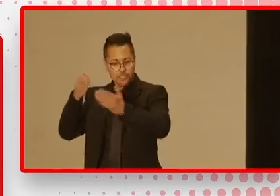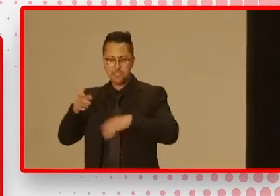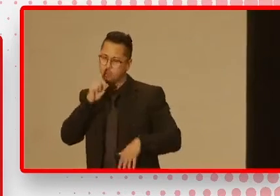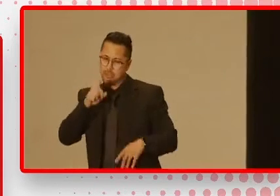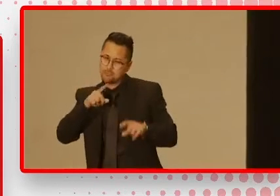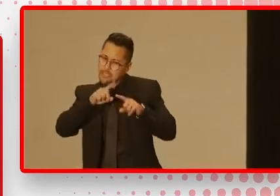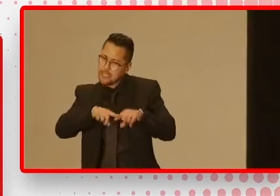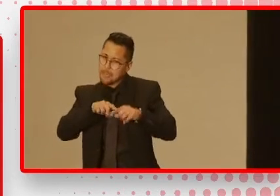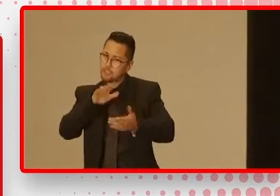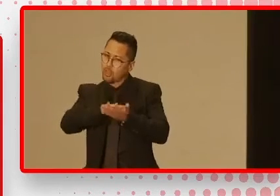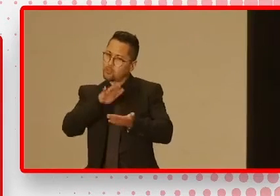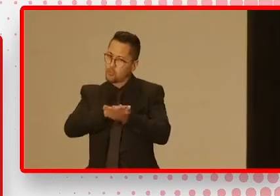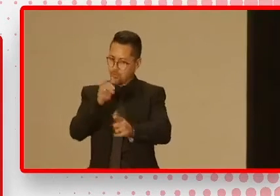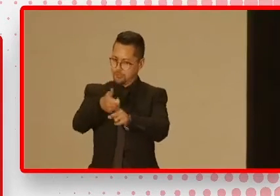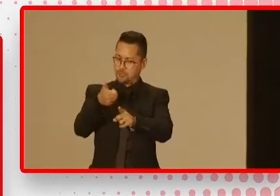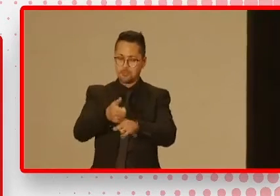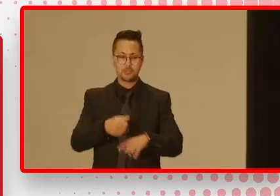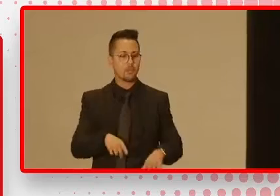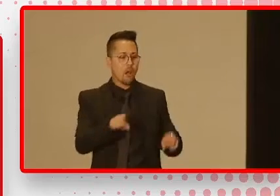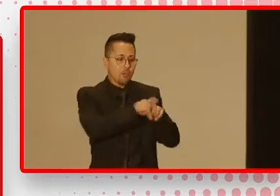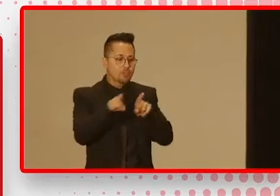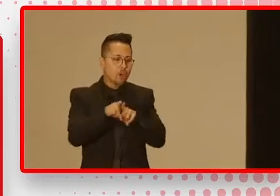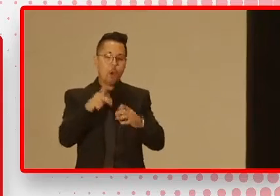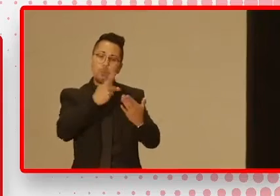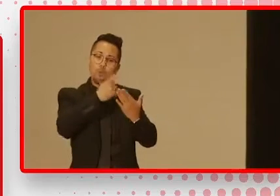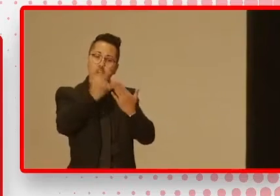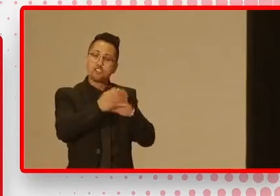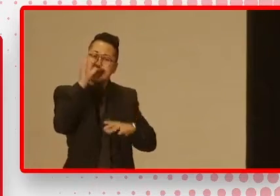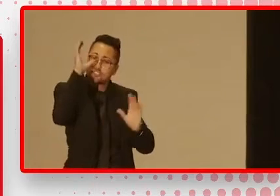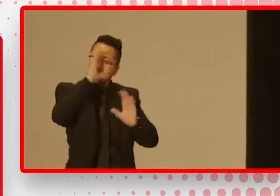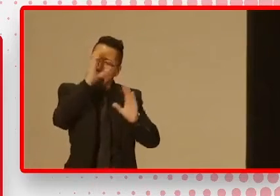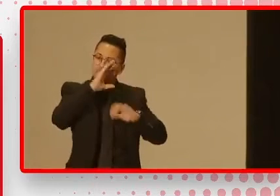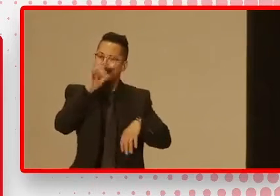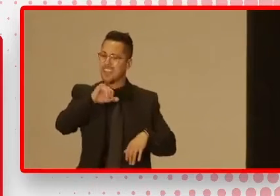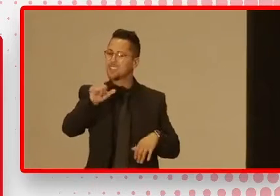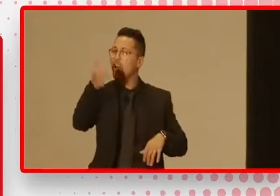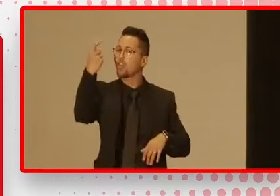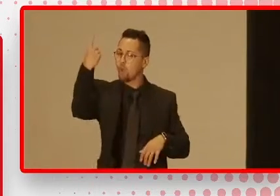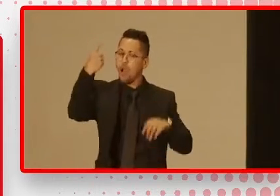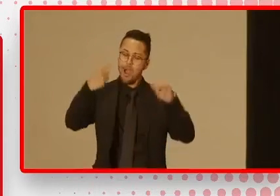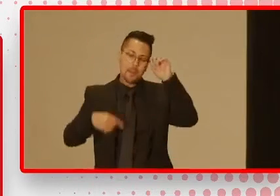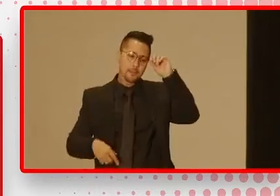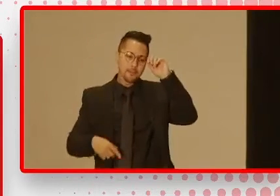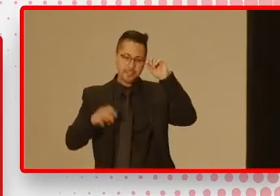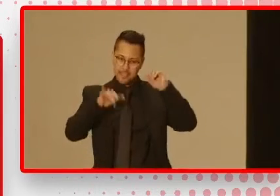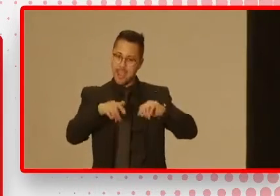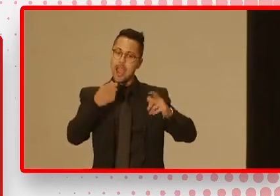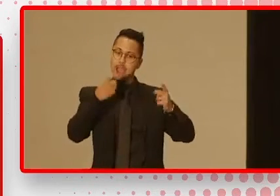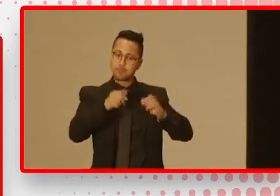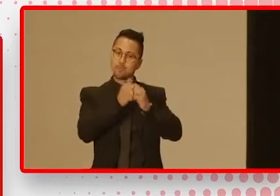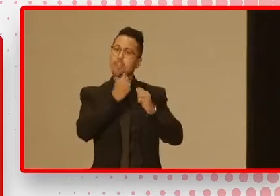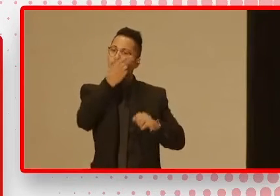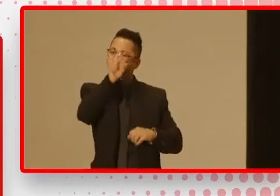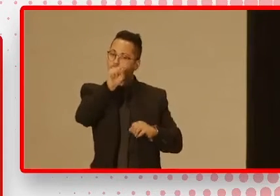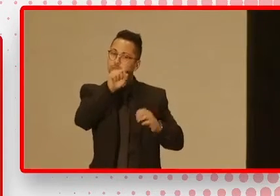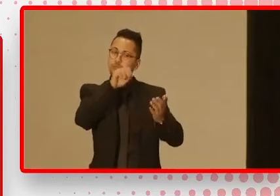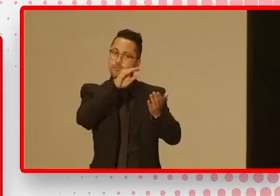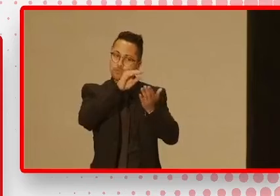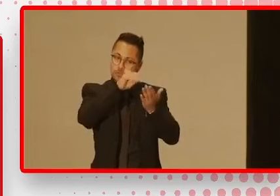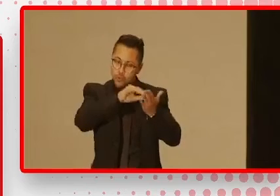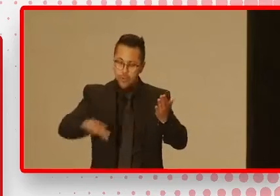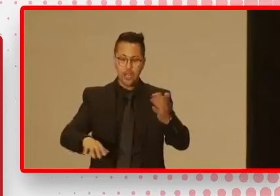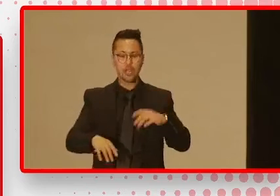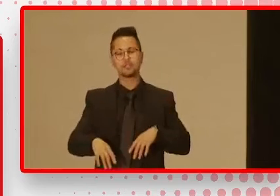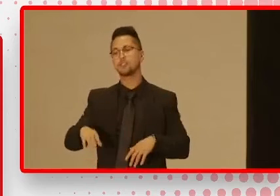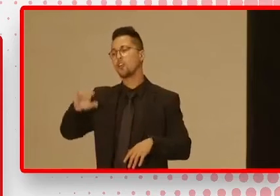have lots of partners. Project Search is another one that happens with our high school students. The Jobs for Florida's